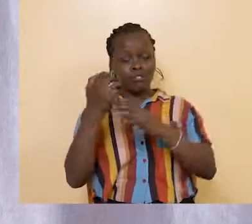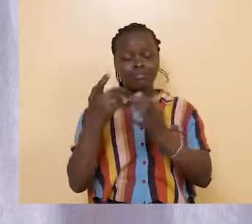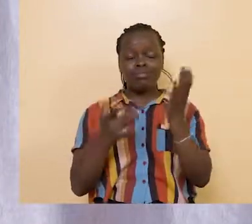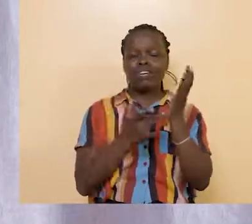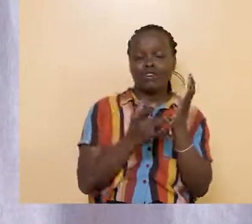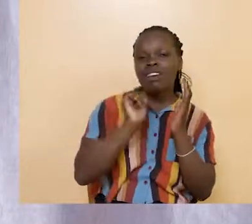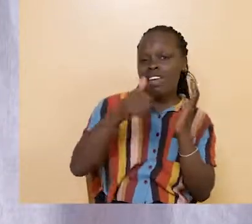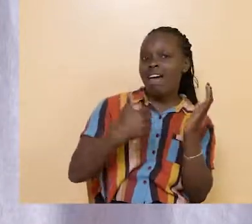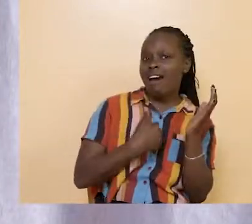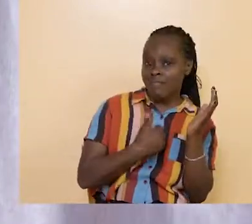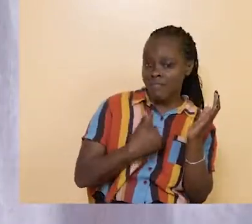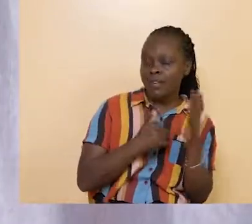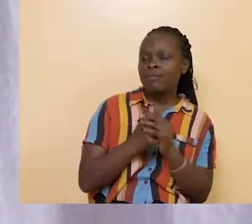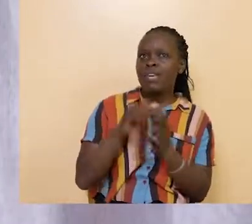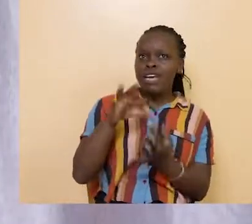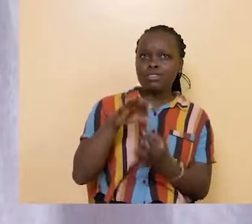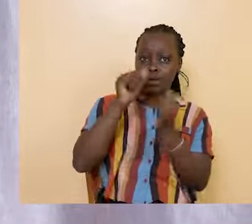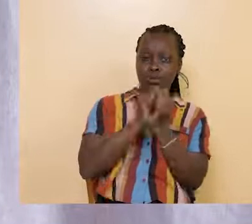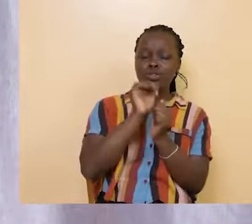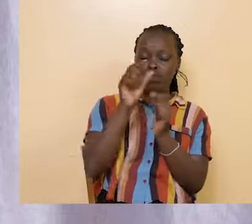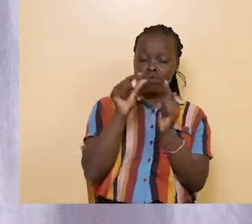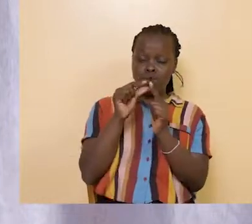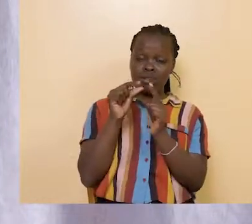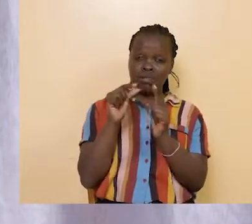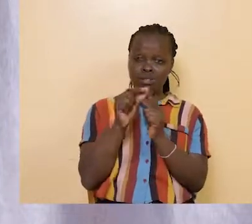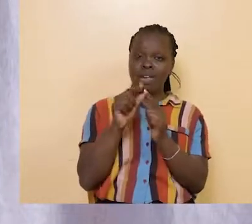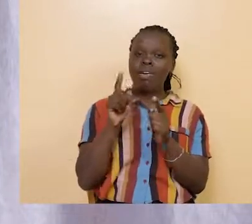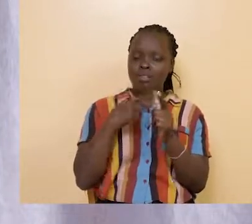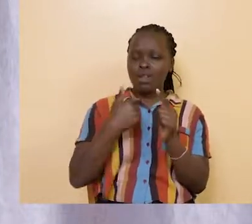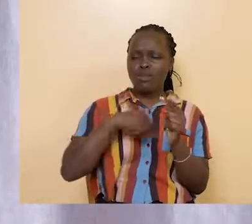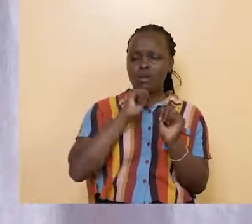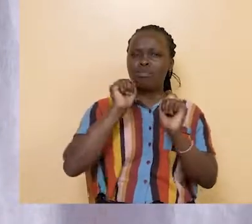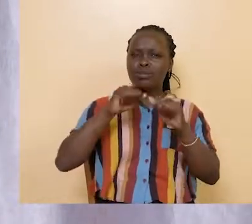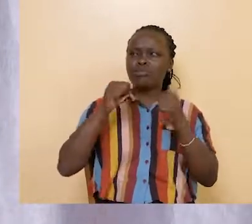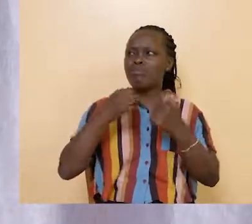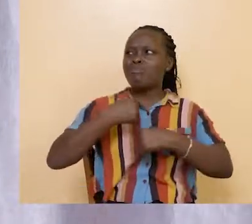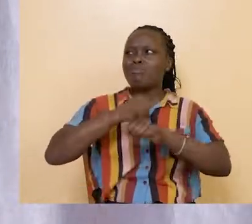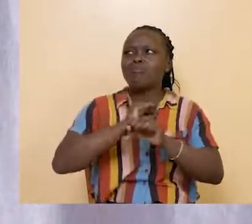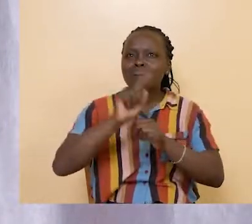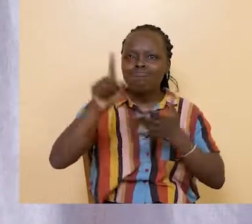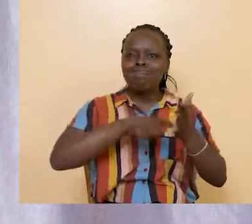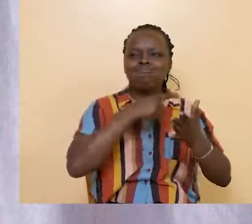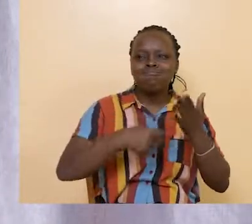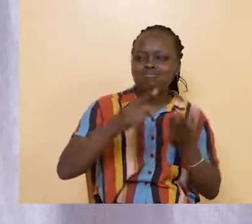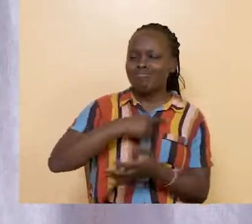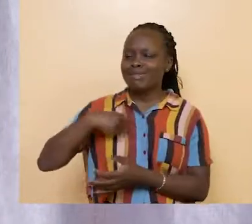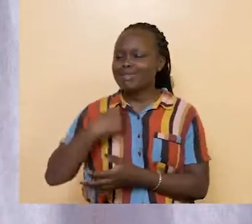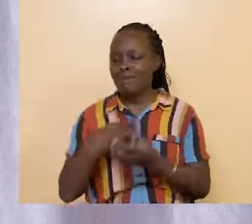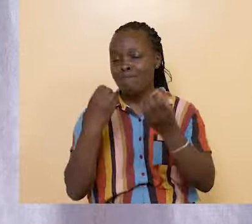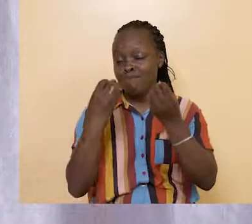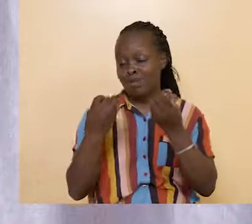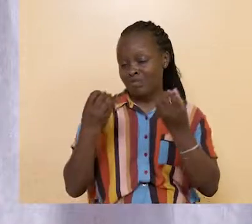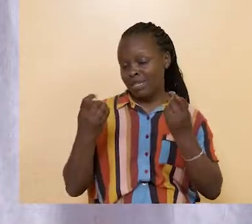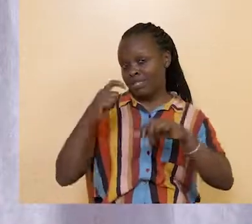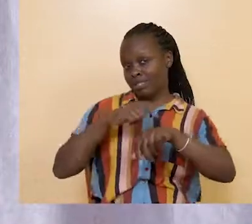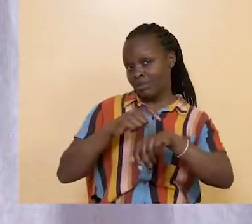technology can have over us, and especially where our worlds are concerned, then we are bound to make mistakes time and time again,